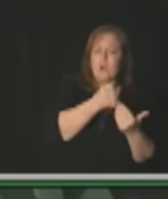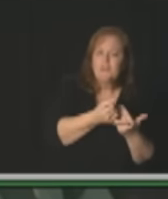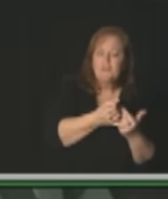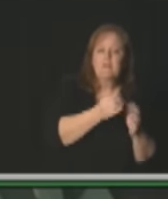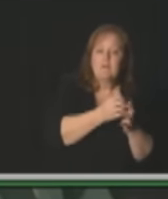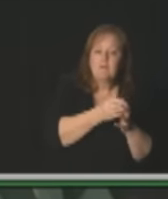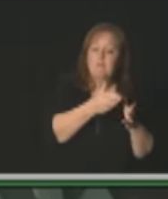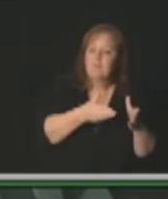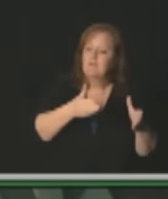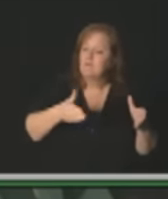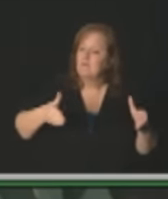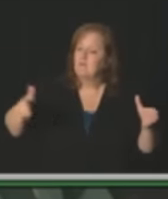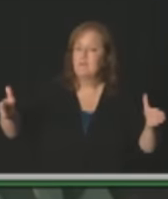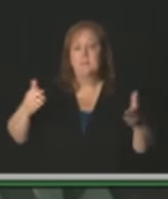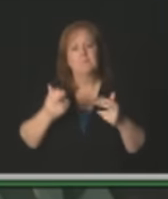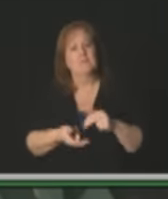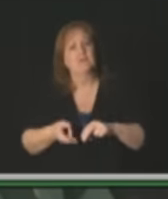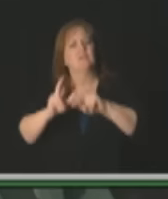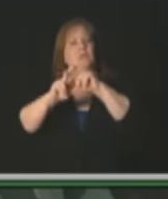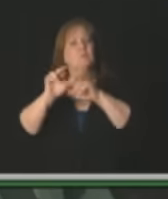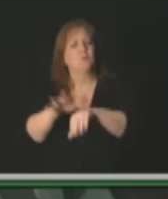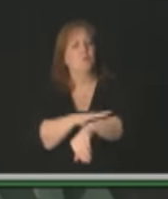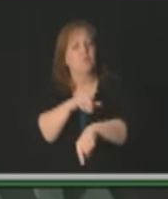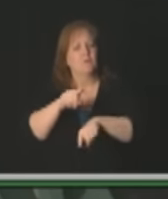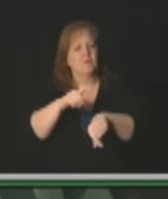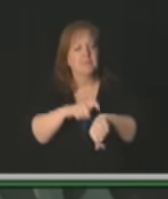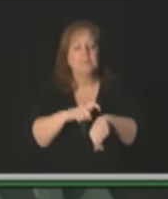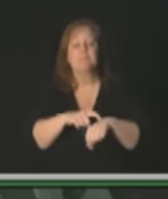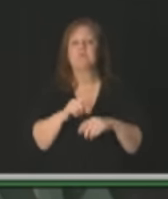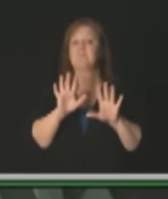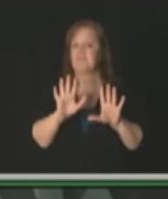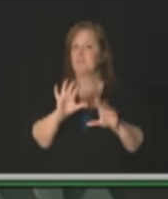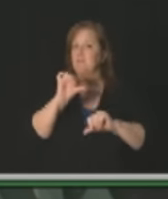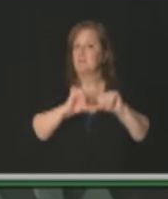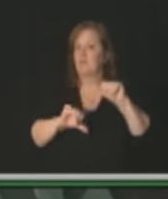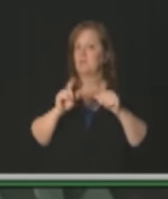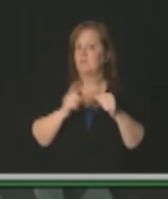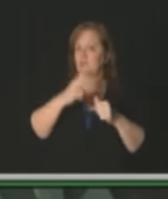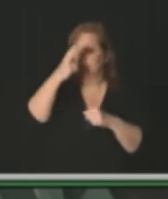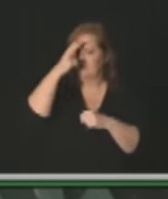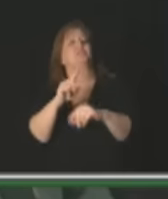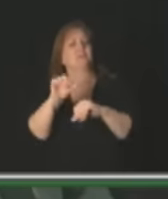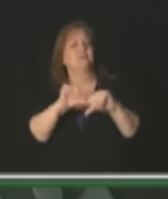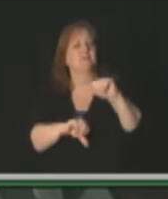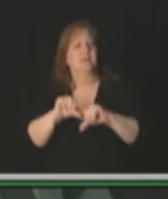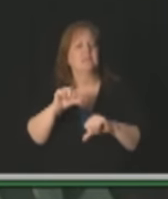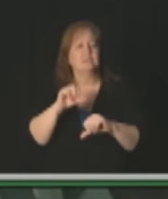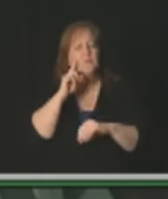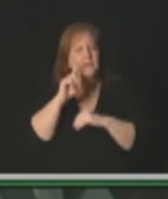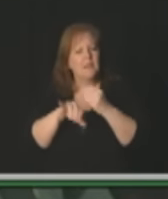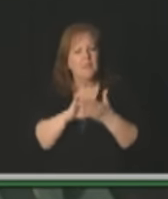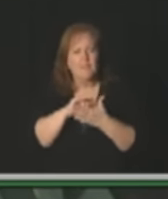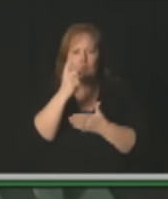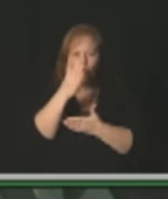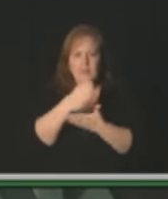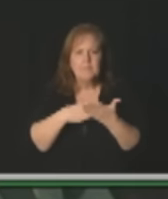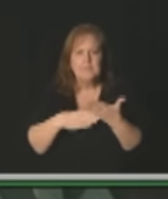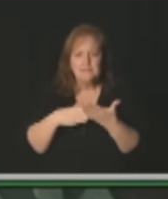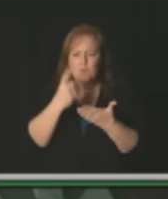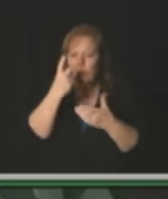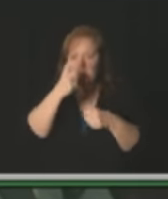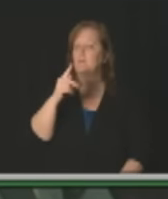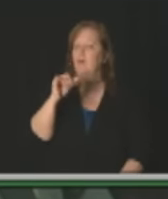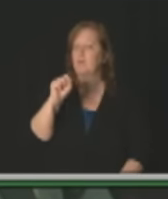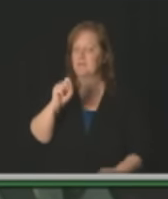time. You know the story. In science, we form a hypothesis. We gathered about that one piece at a time. And that's how